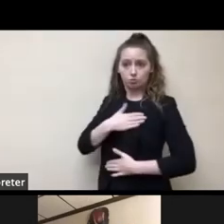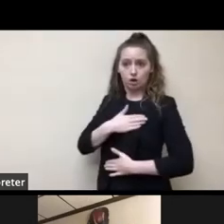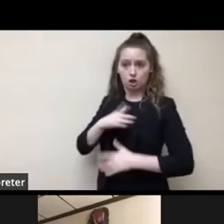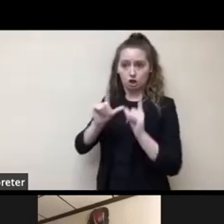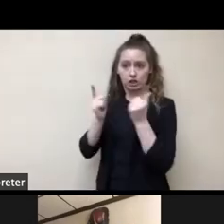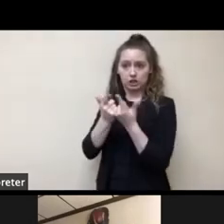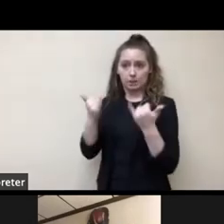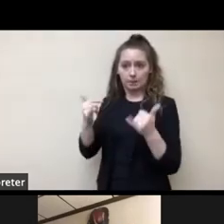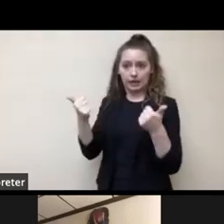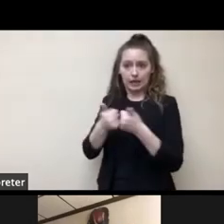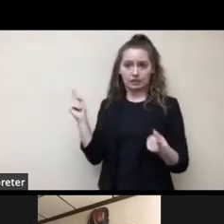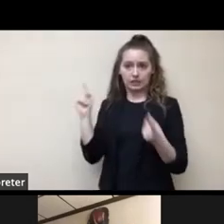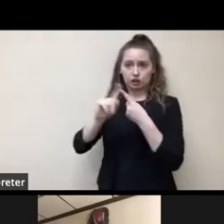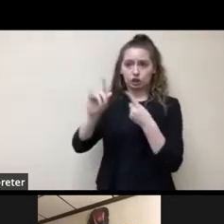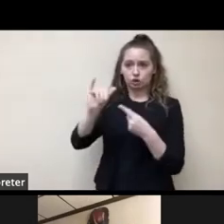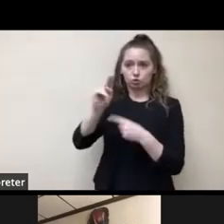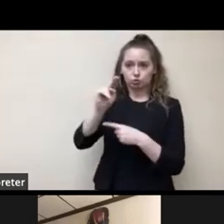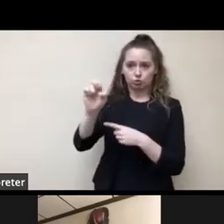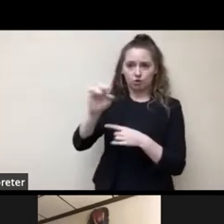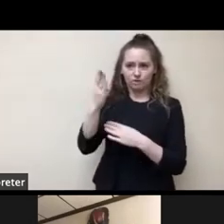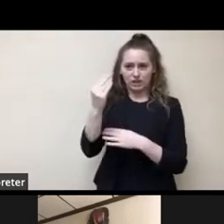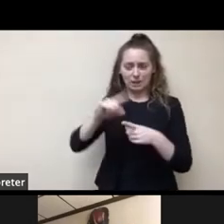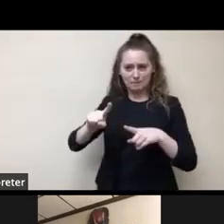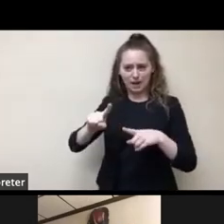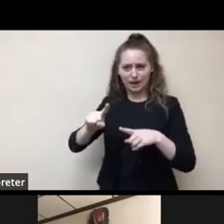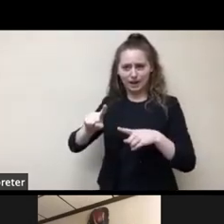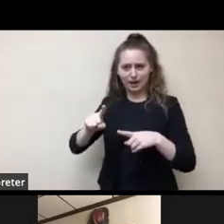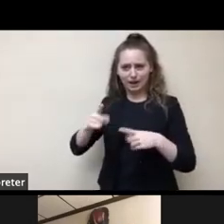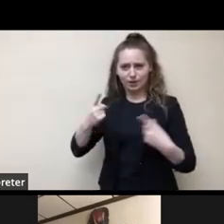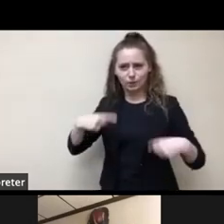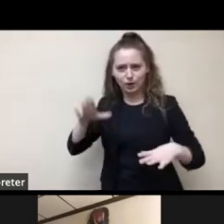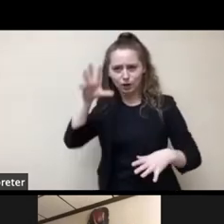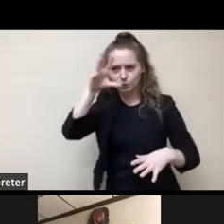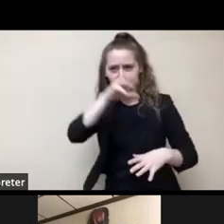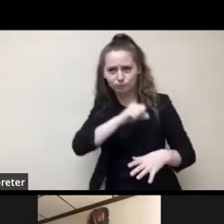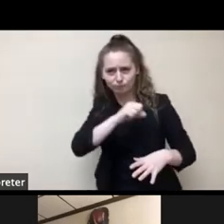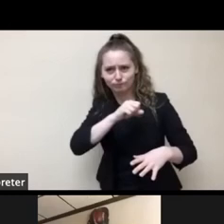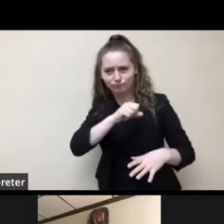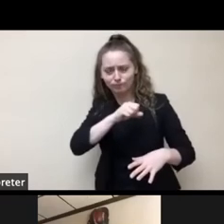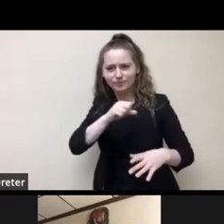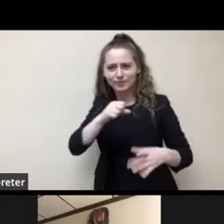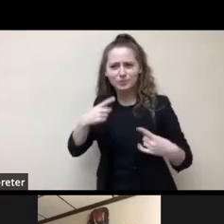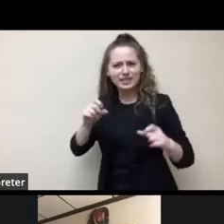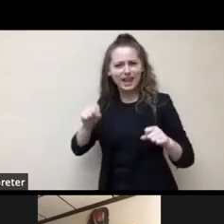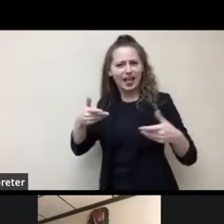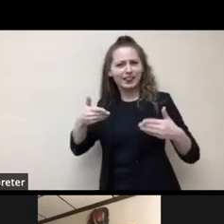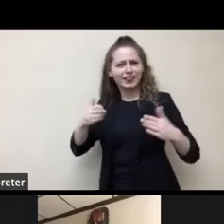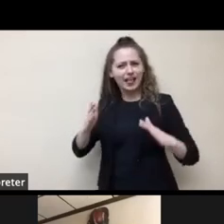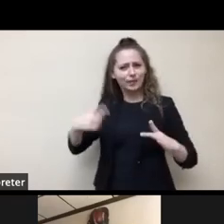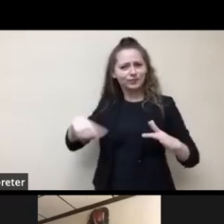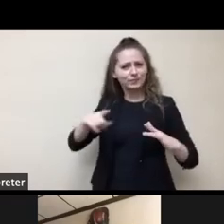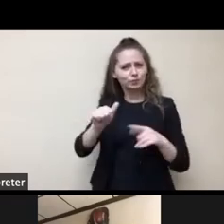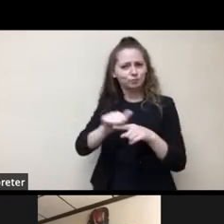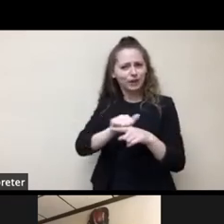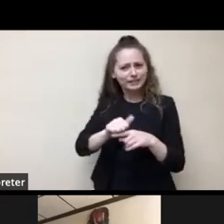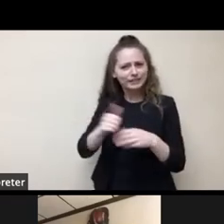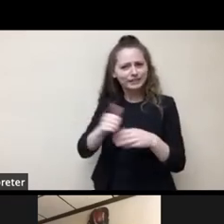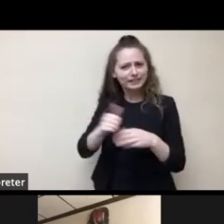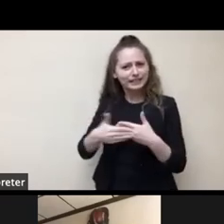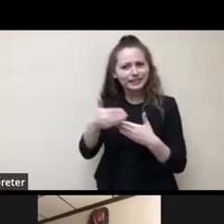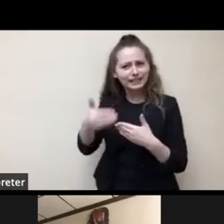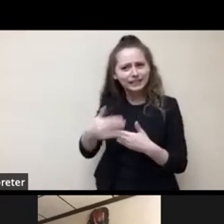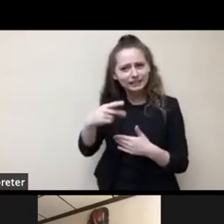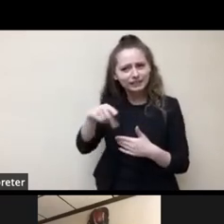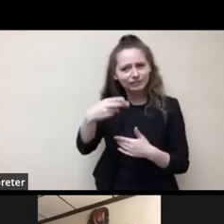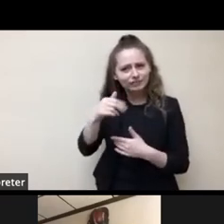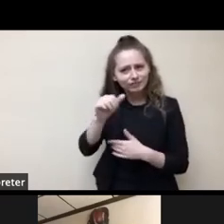until June 14th, but yet we're assuming we can allow them to practice in the next phase where it allows